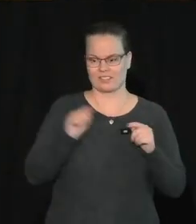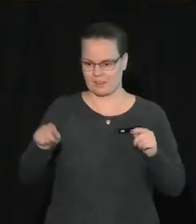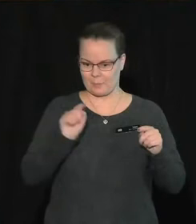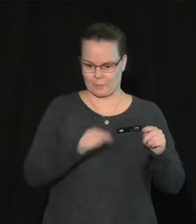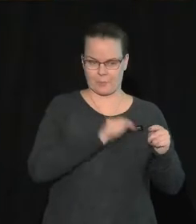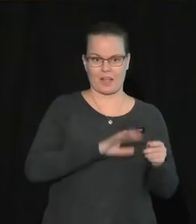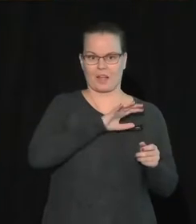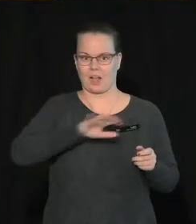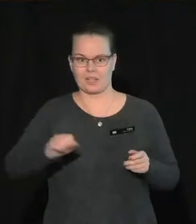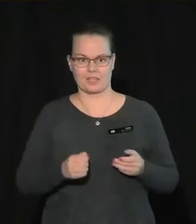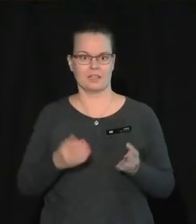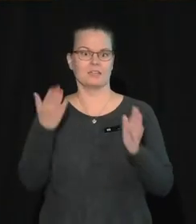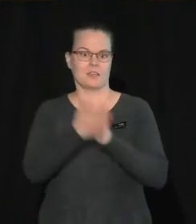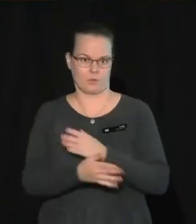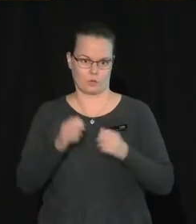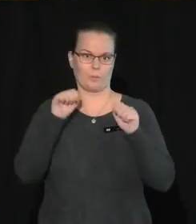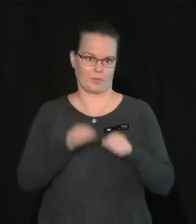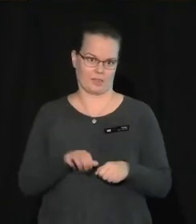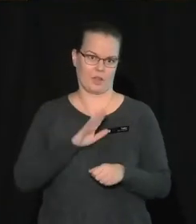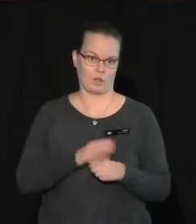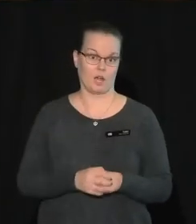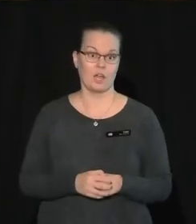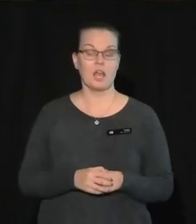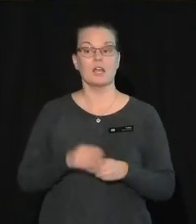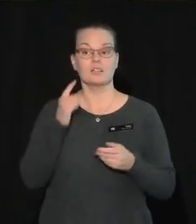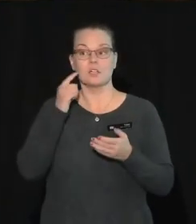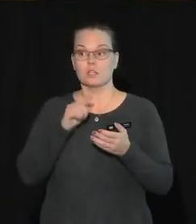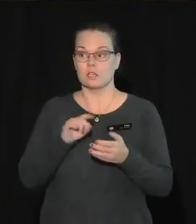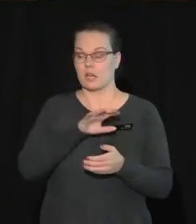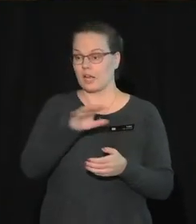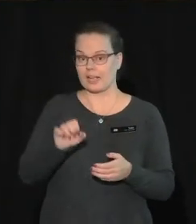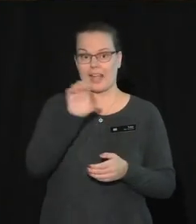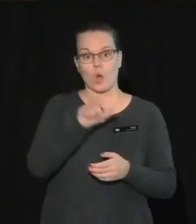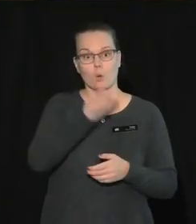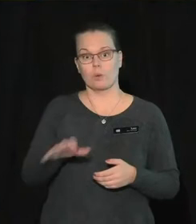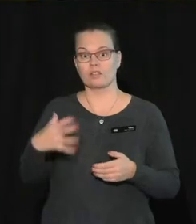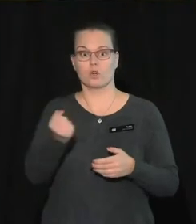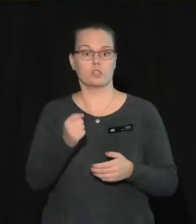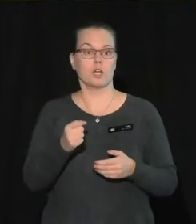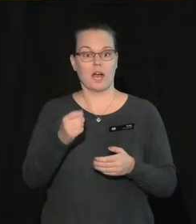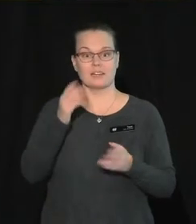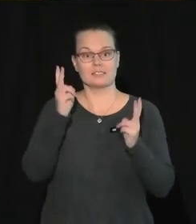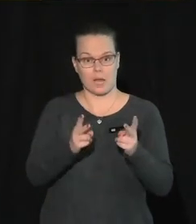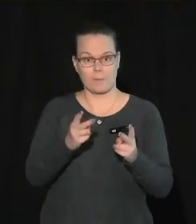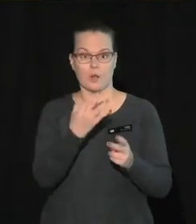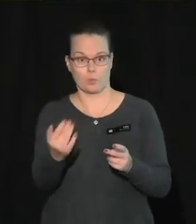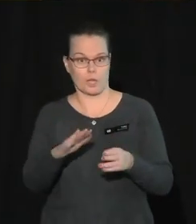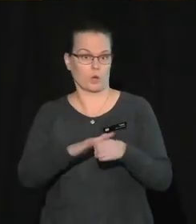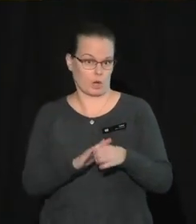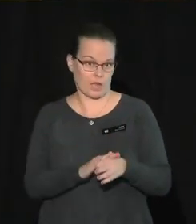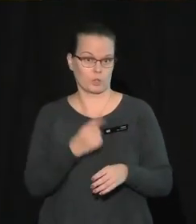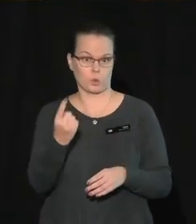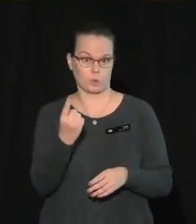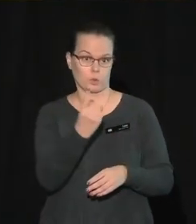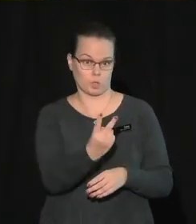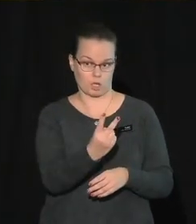with disabilities would be able to use across Europe 112 in an accessible manner. We have provisions also related to the